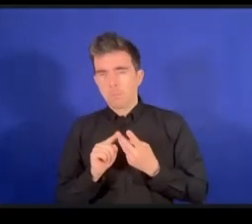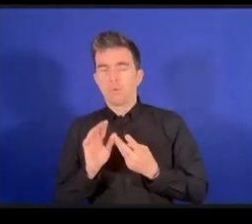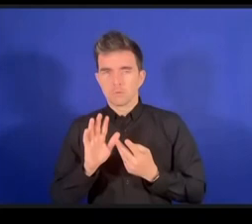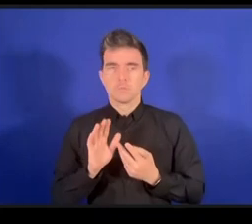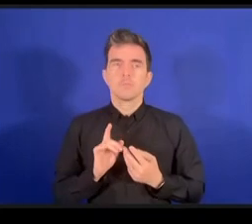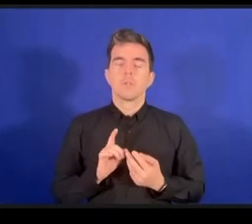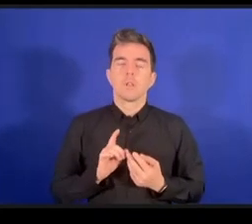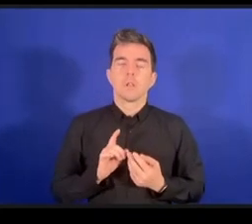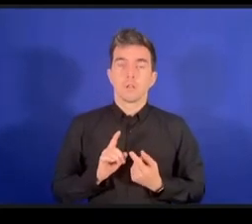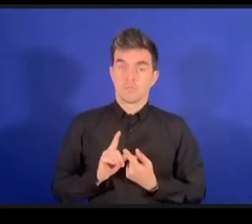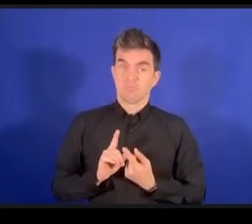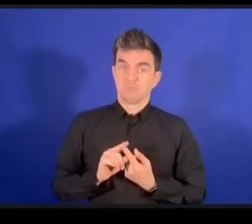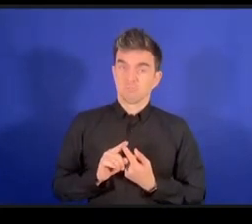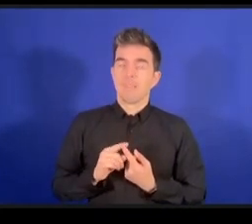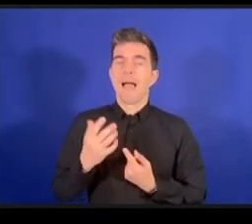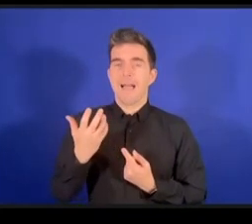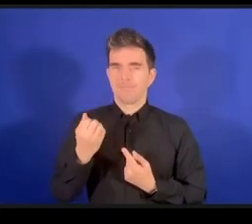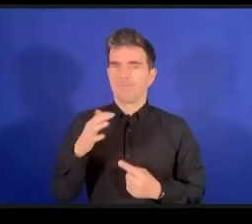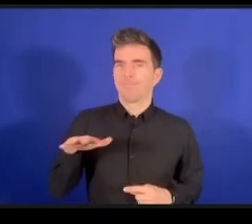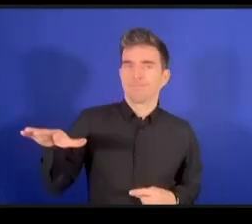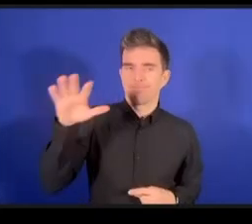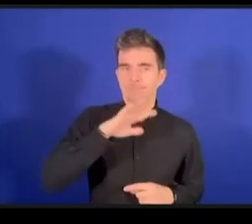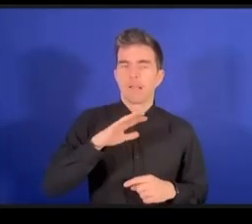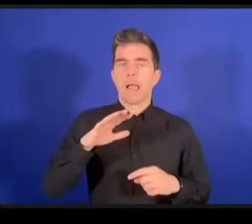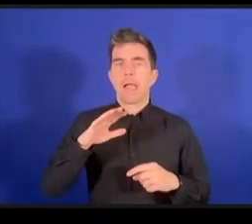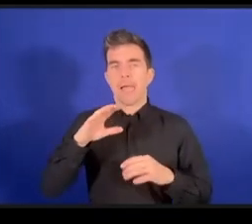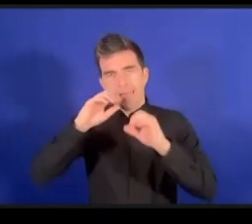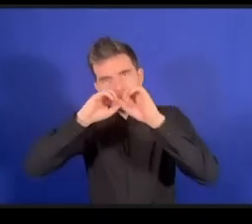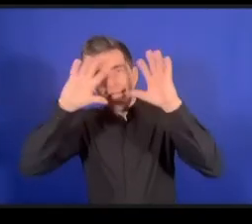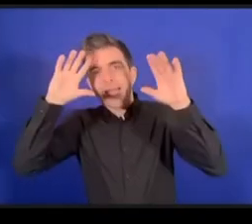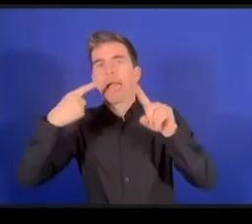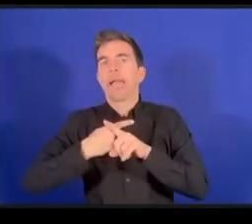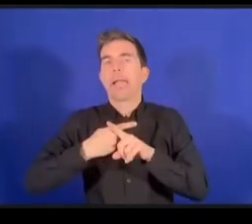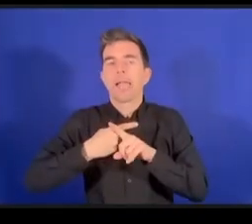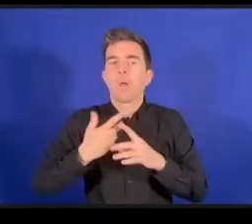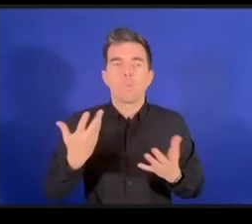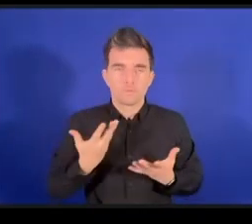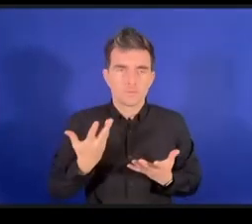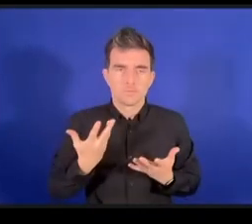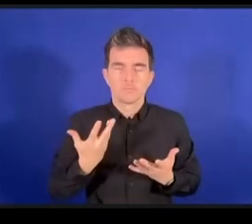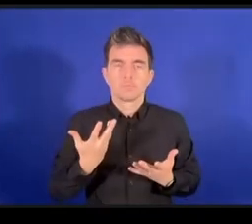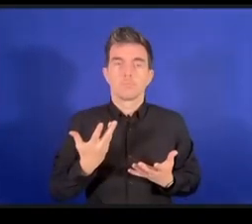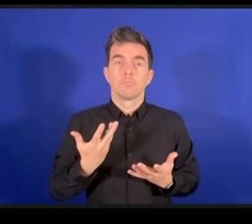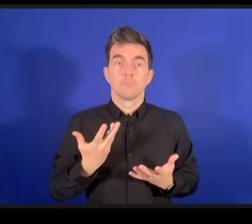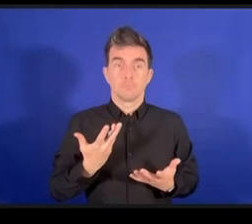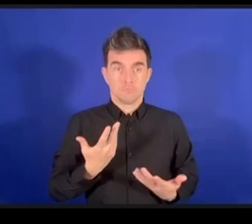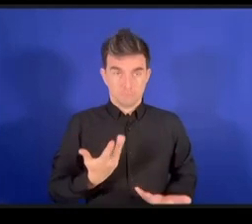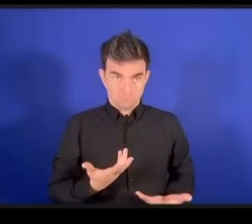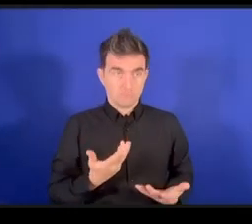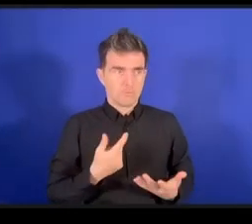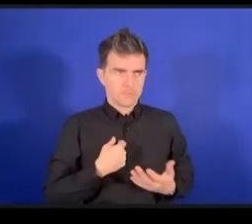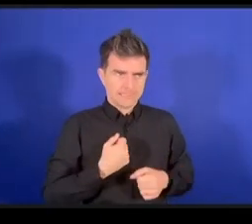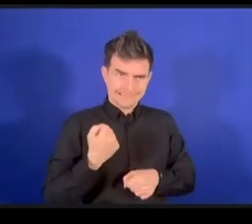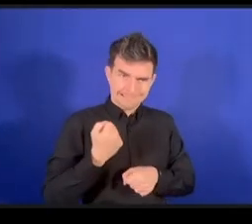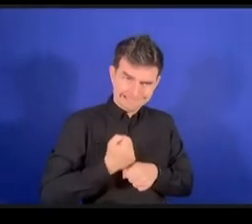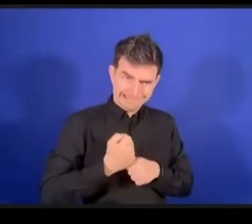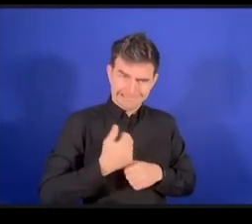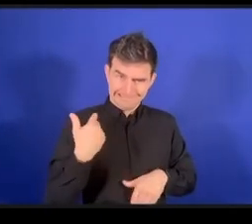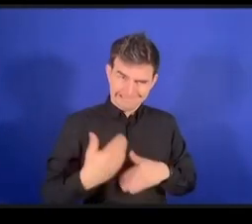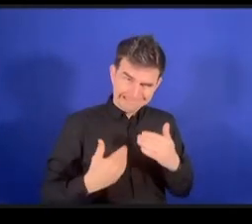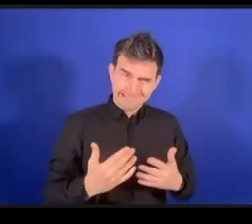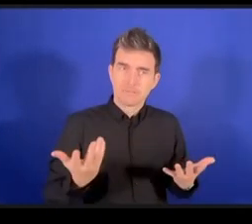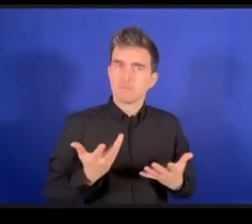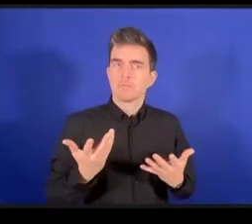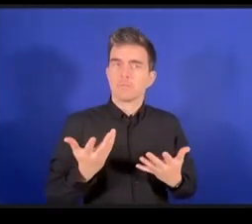if the work is done for accessibility, it would be beneficial for persons with disabilities. It's